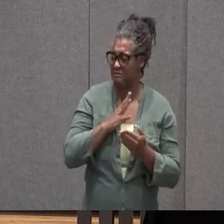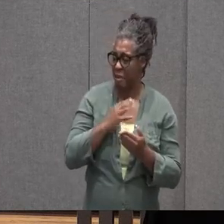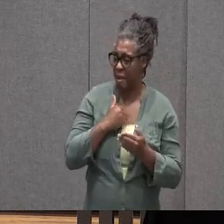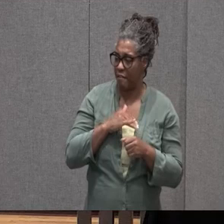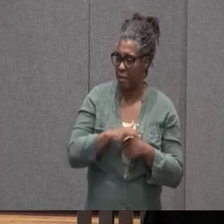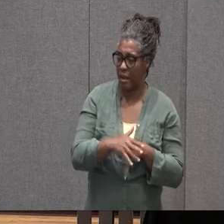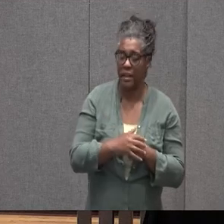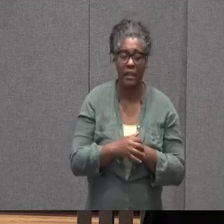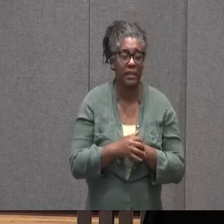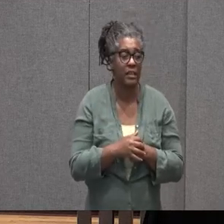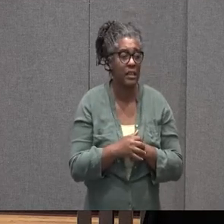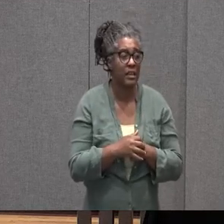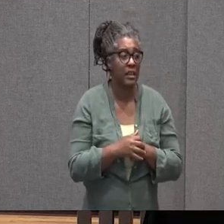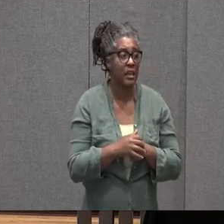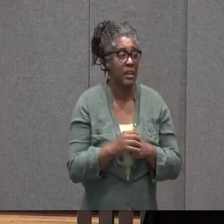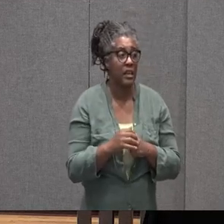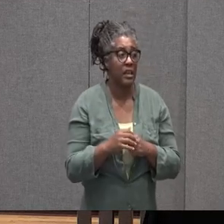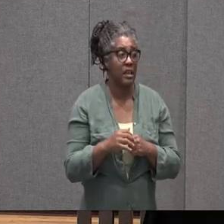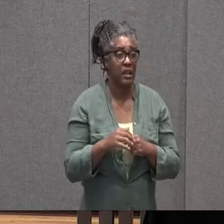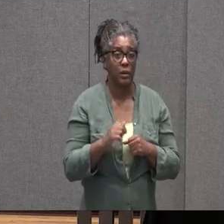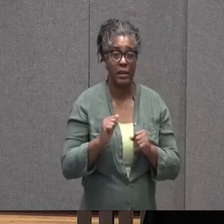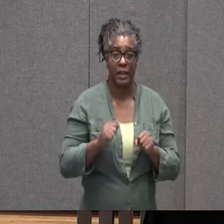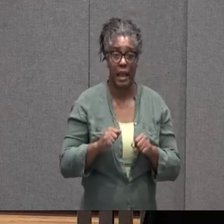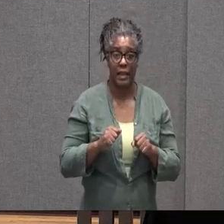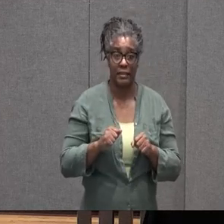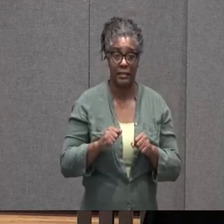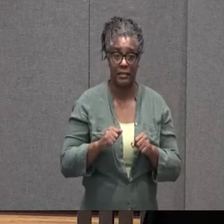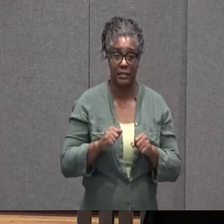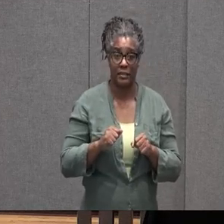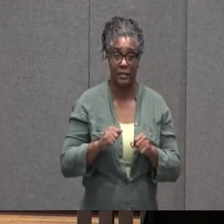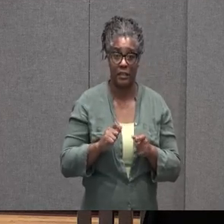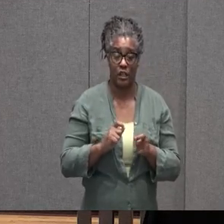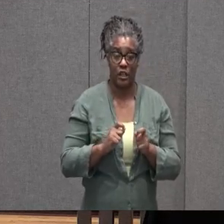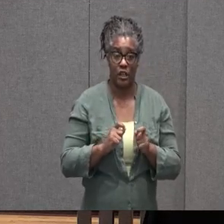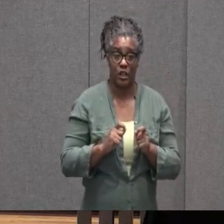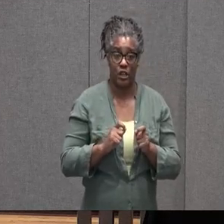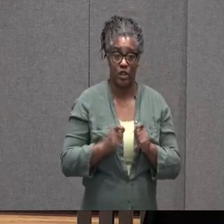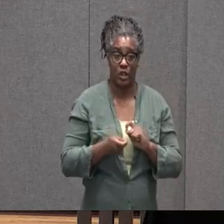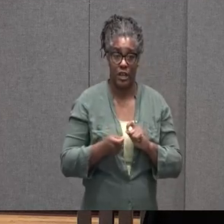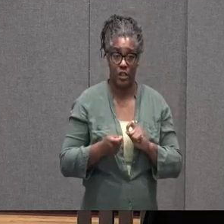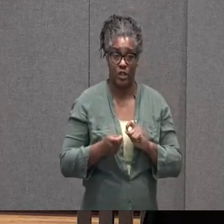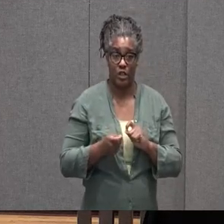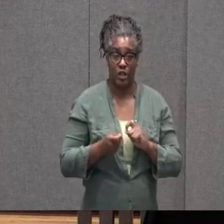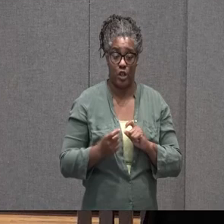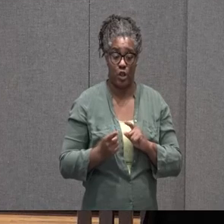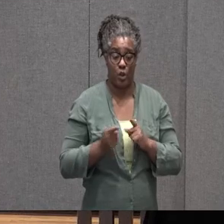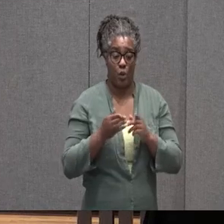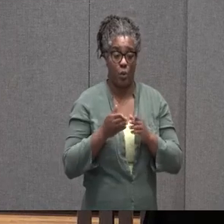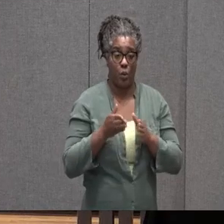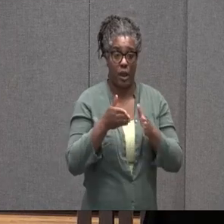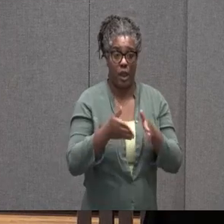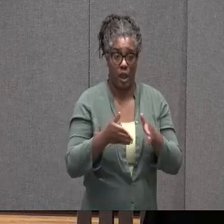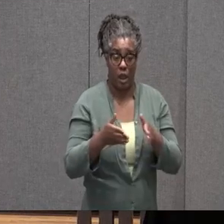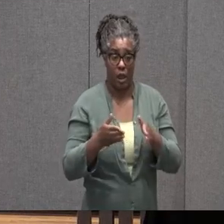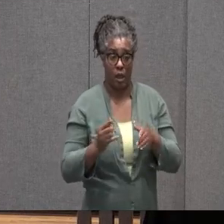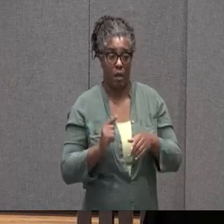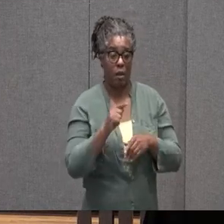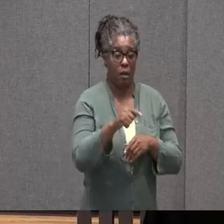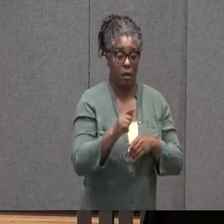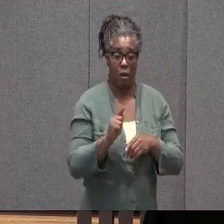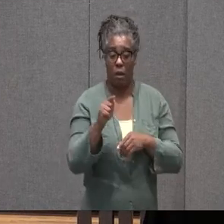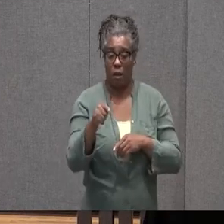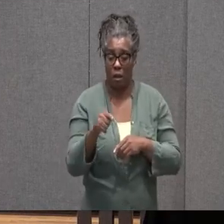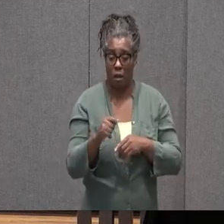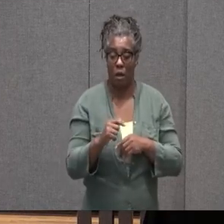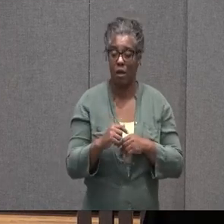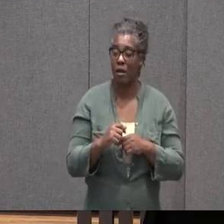in different directions. Oh, so you could change the angle of it shooting. That's a great idea.